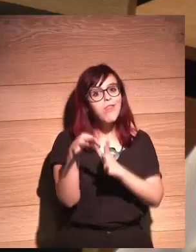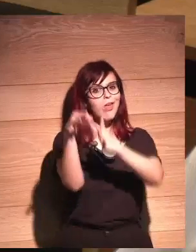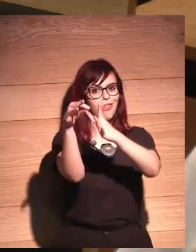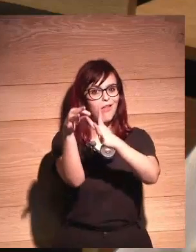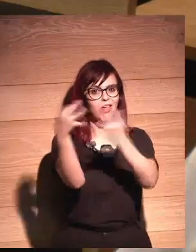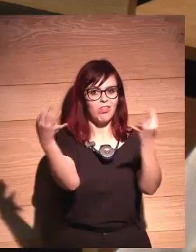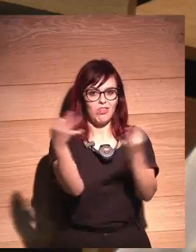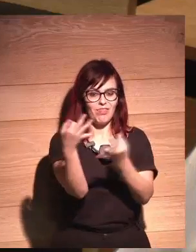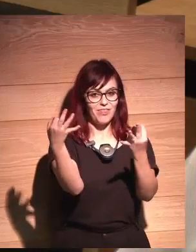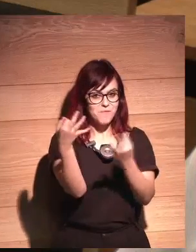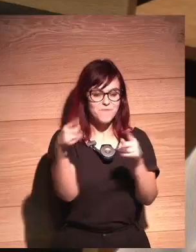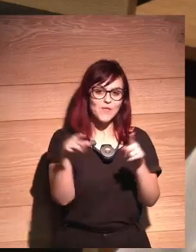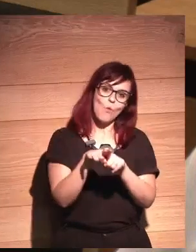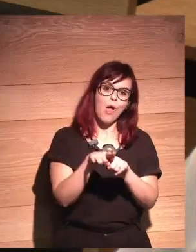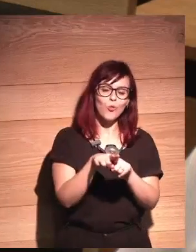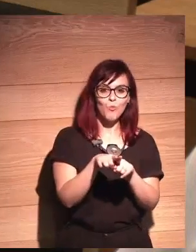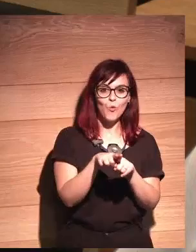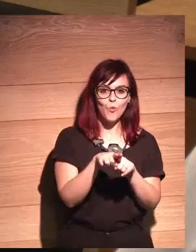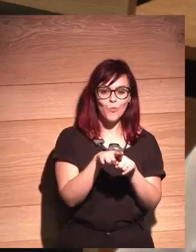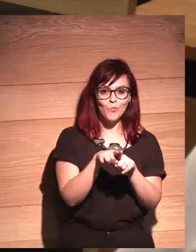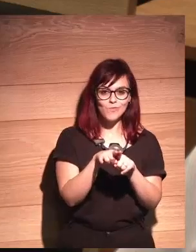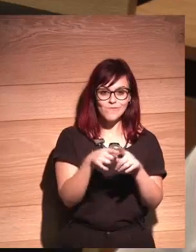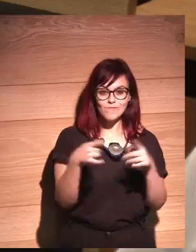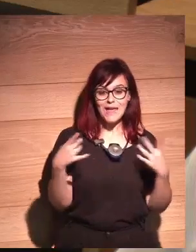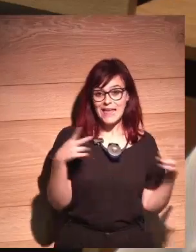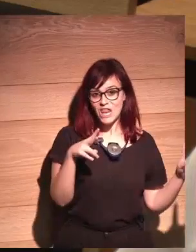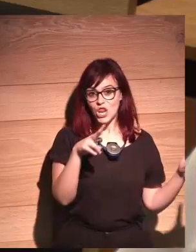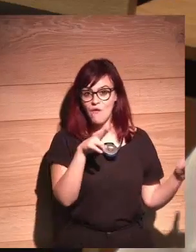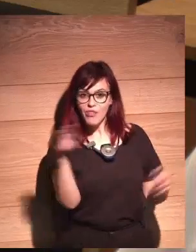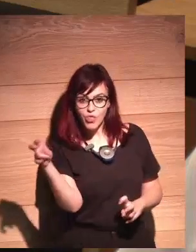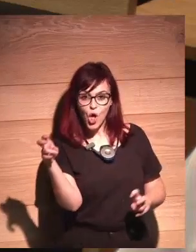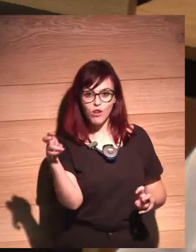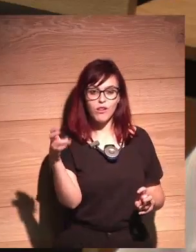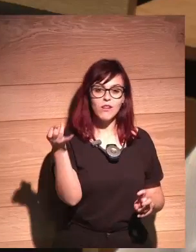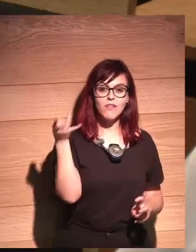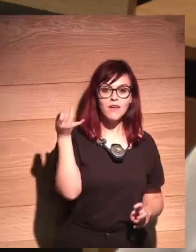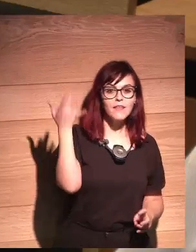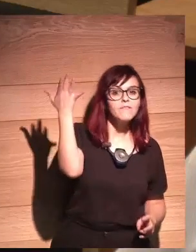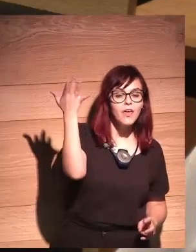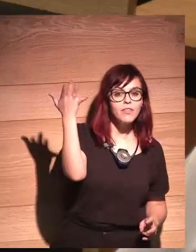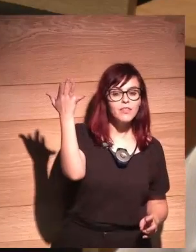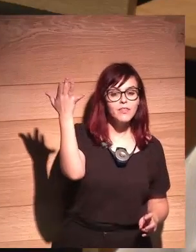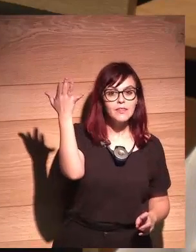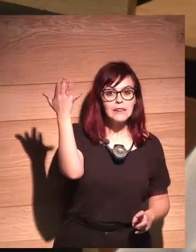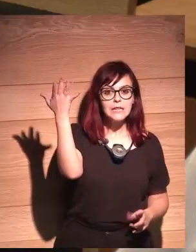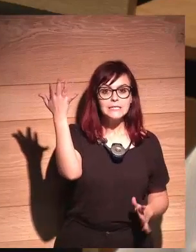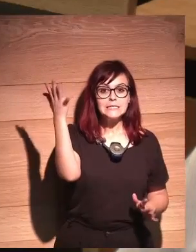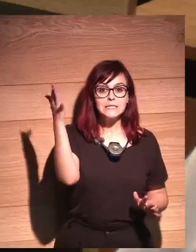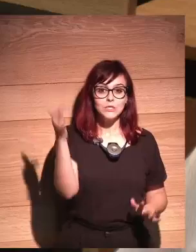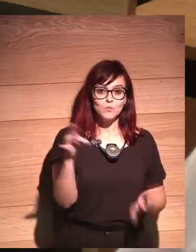have a leader that is in charge of innovation and creativity. We can't